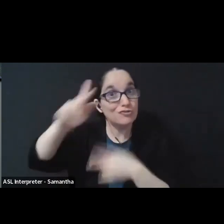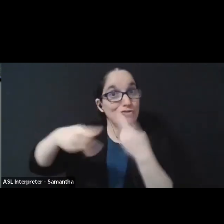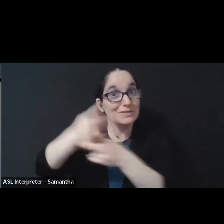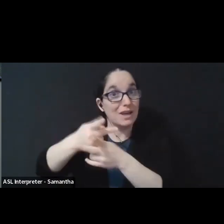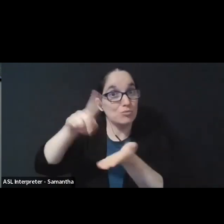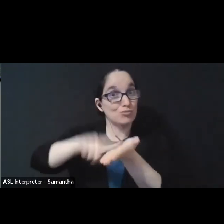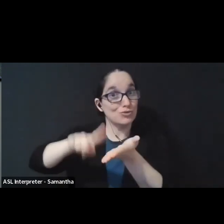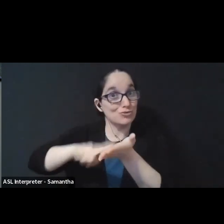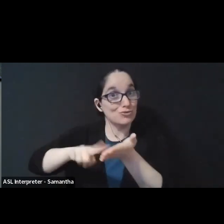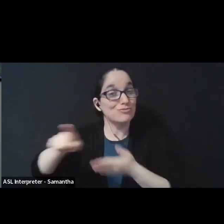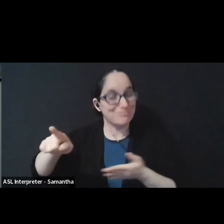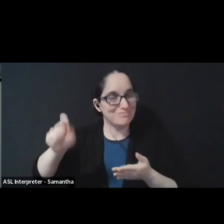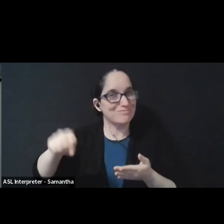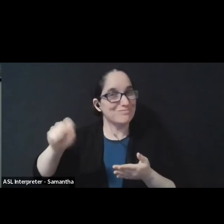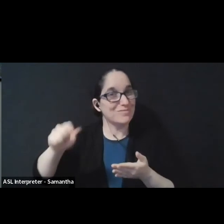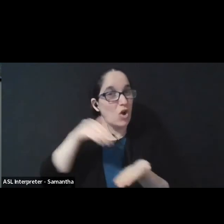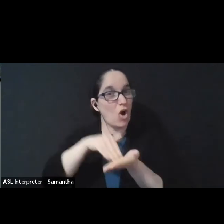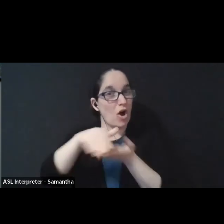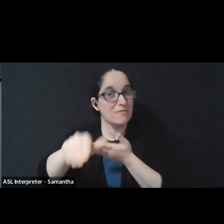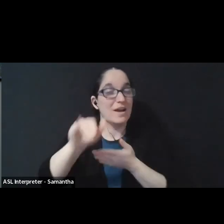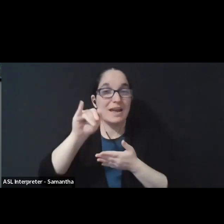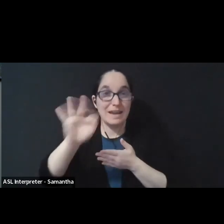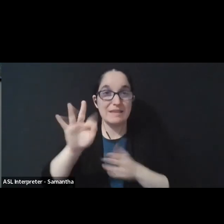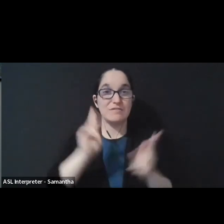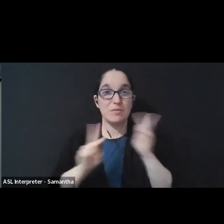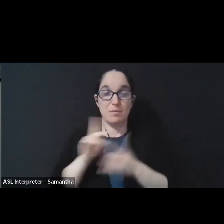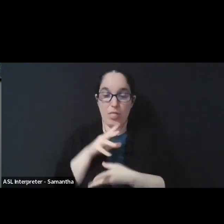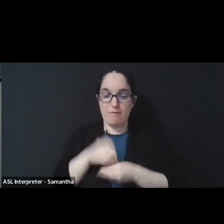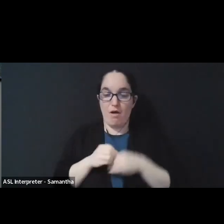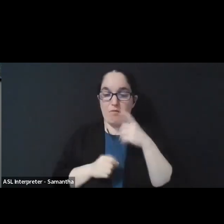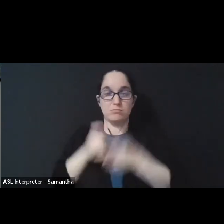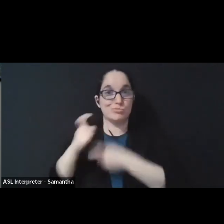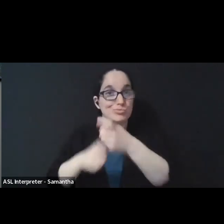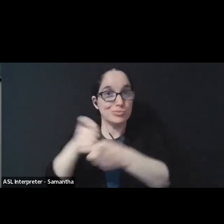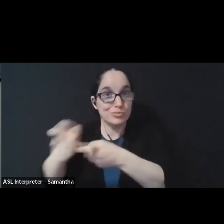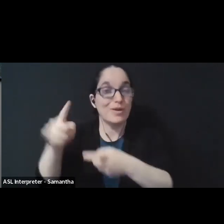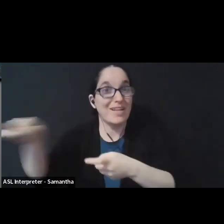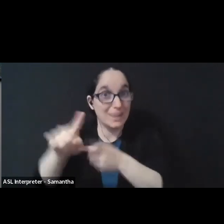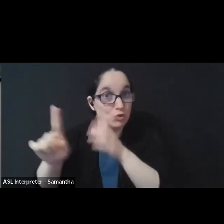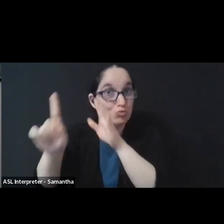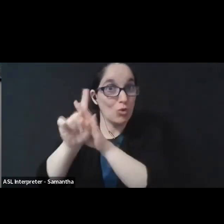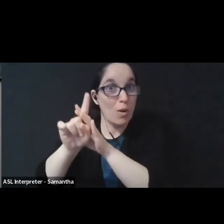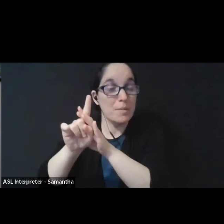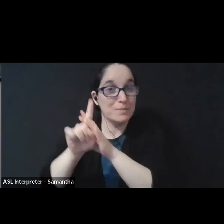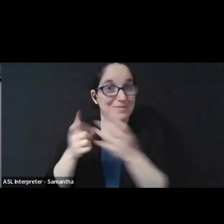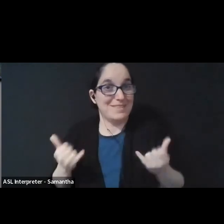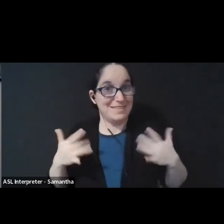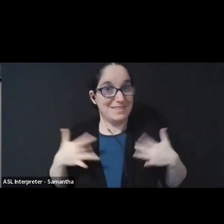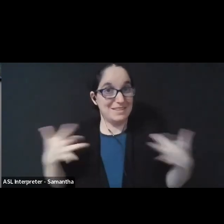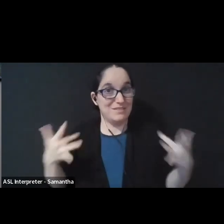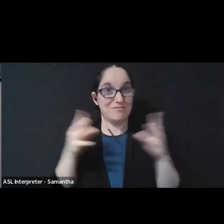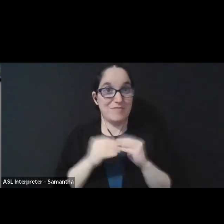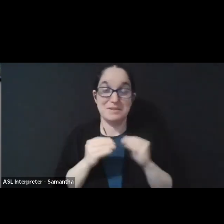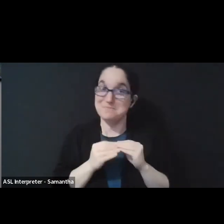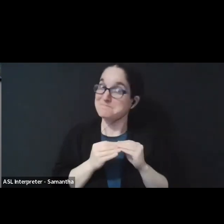you know, oftentimes we do have folks in the philanthropy space who attend these events. And so I think this is definitely a